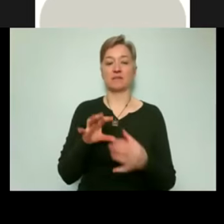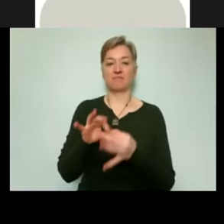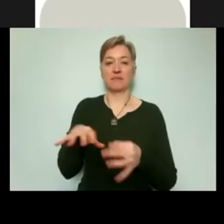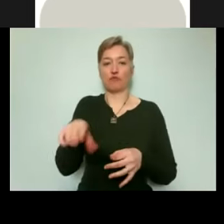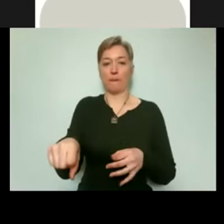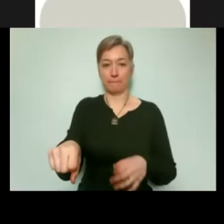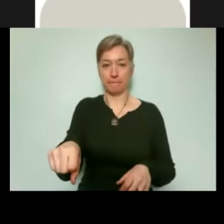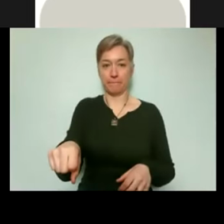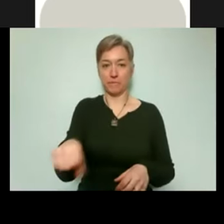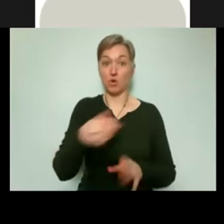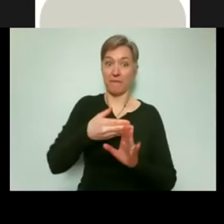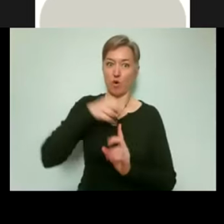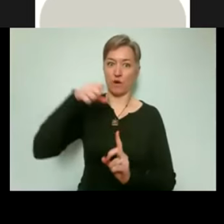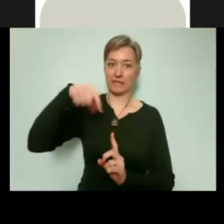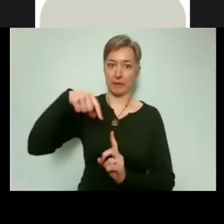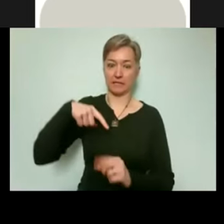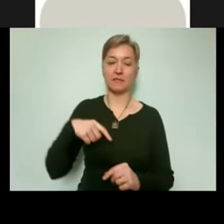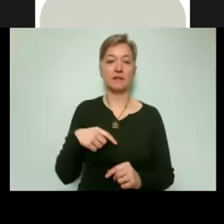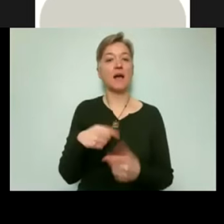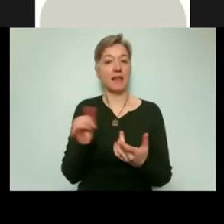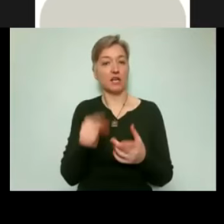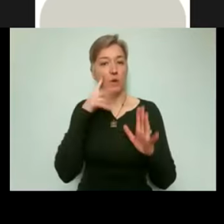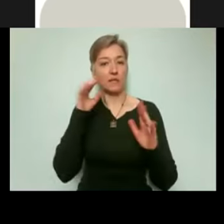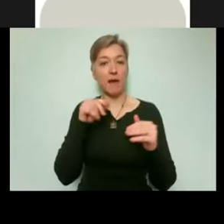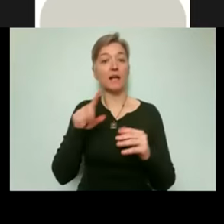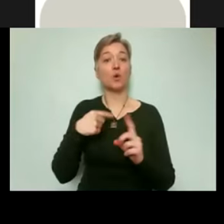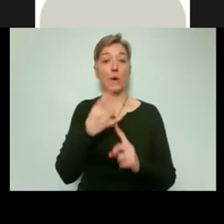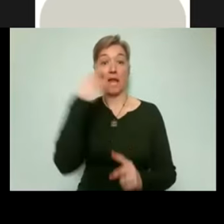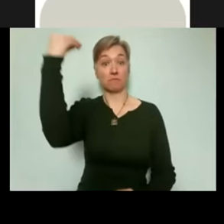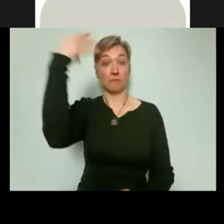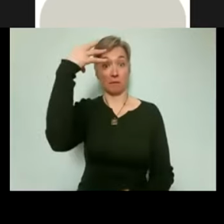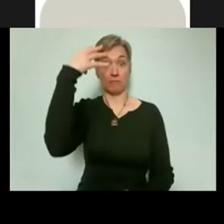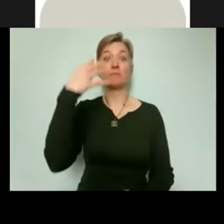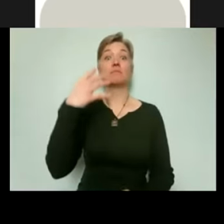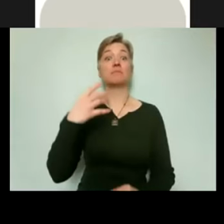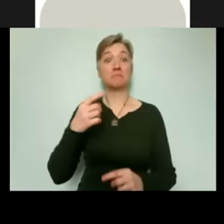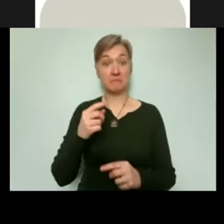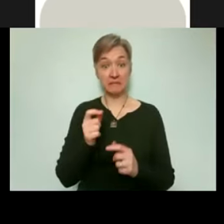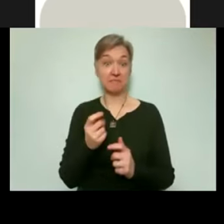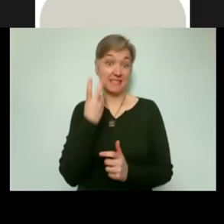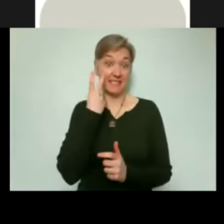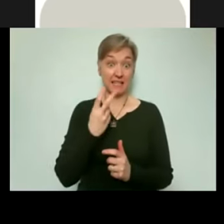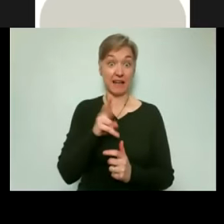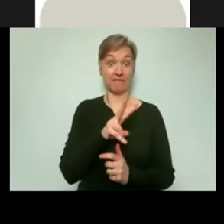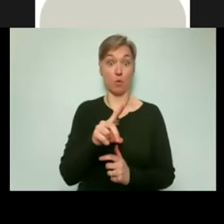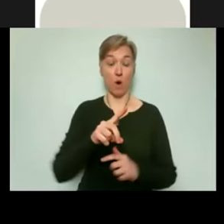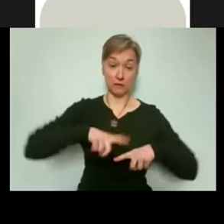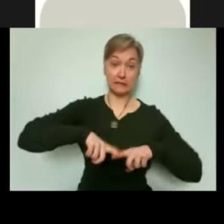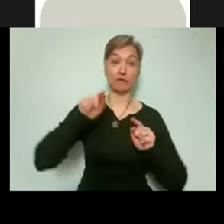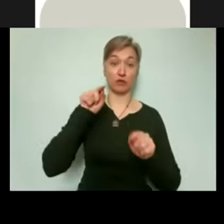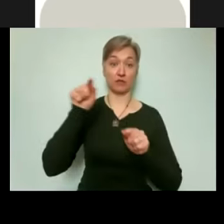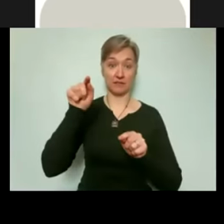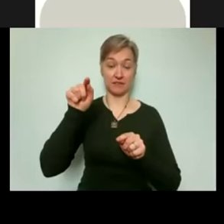comes on. And you can see, just as you'd expect, when the stimulus comes on, that we have a big difference in V1 for trials with lights versus